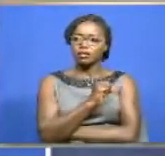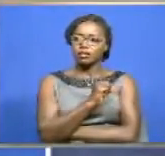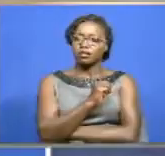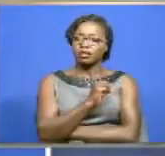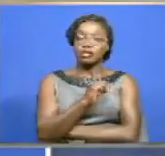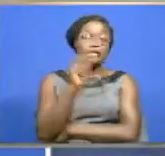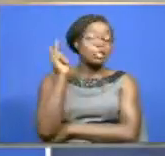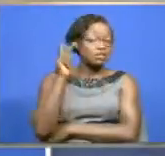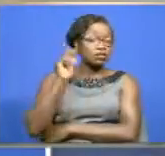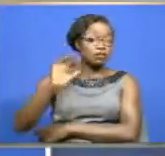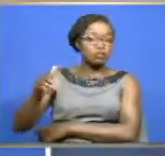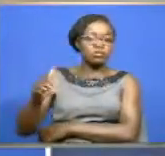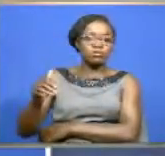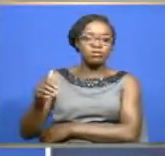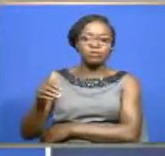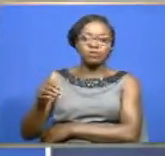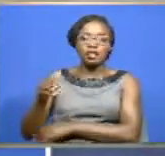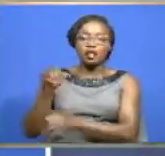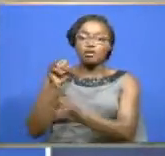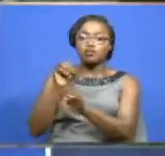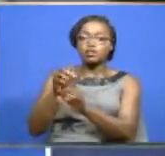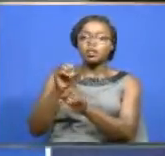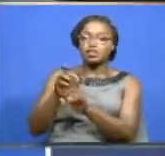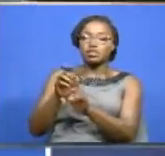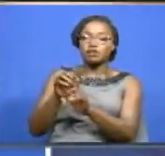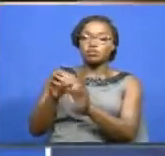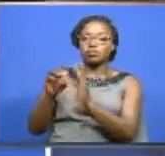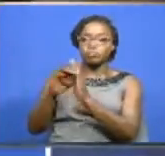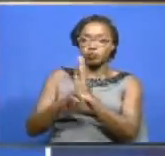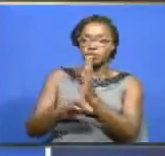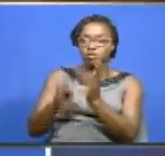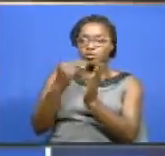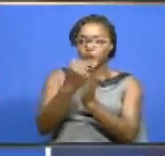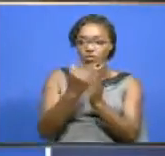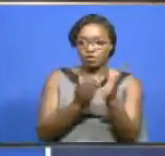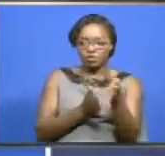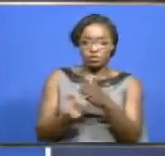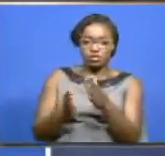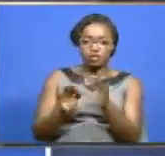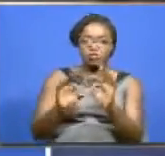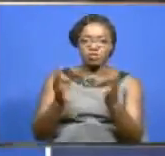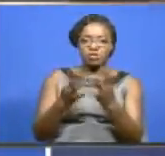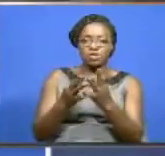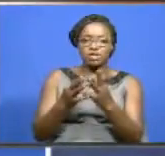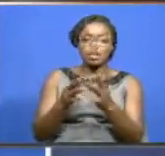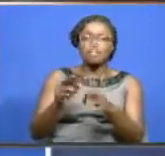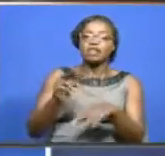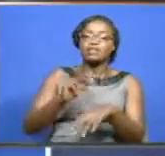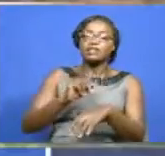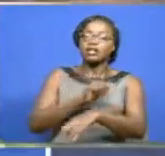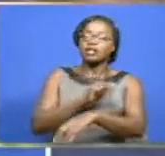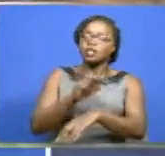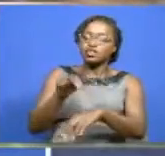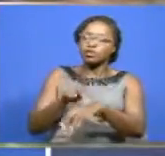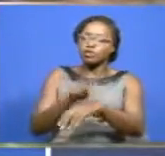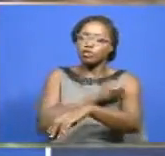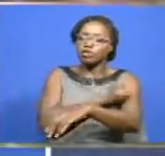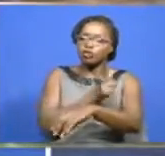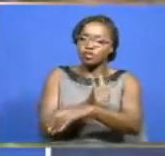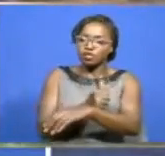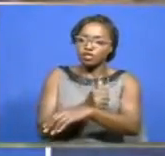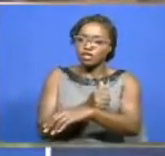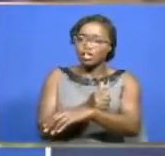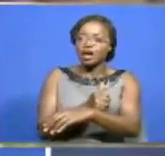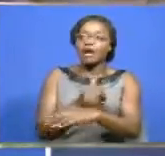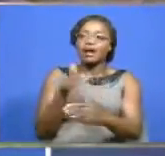Speaking in Kisii Town during a mentorship program of street families, the group called on the national authority for the campaign against alcohol and drug